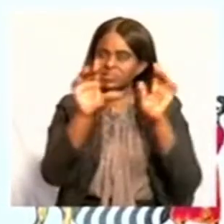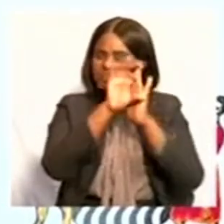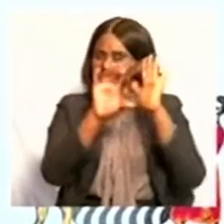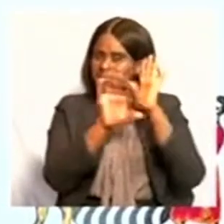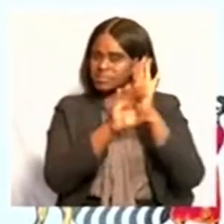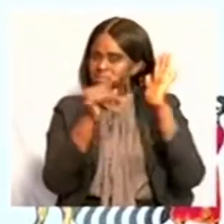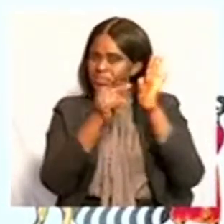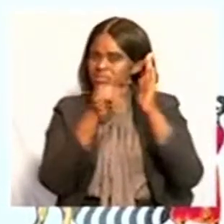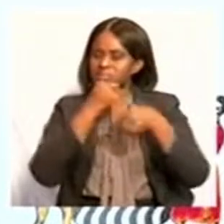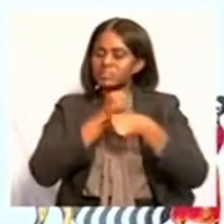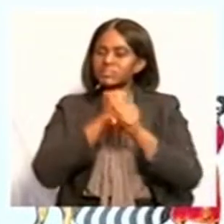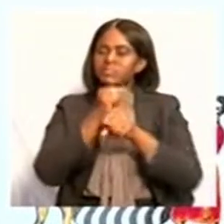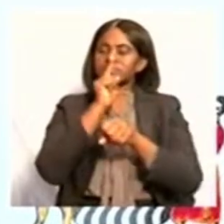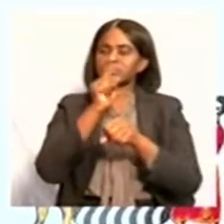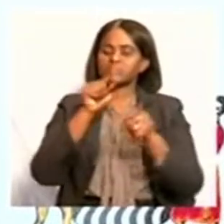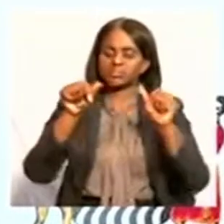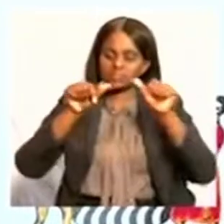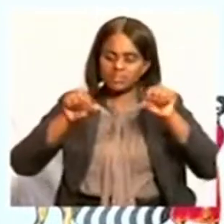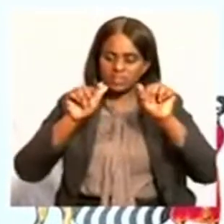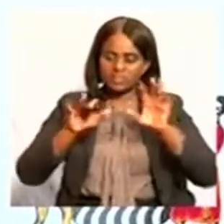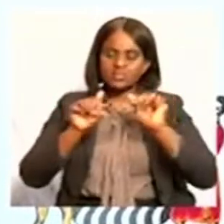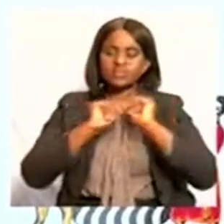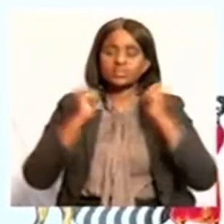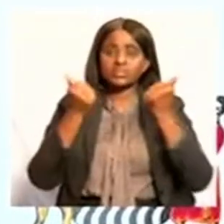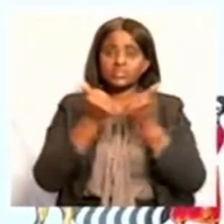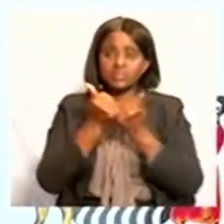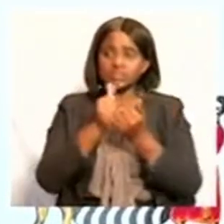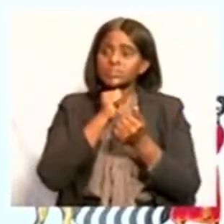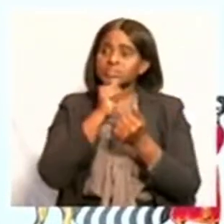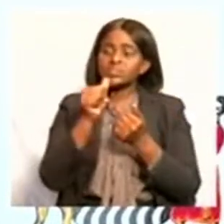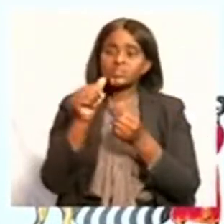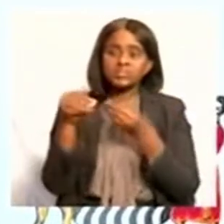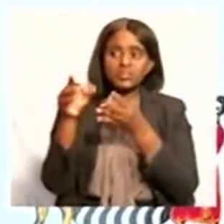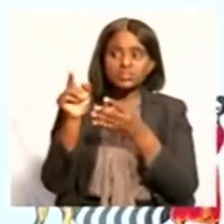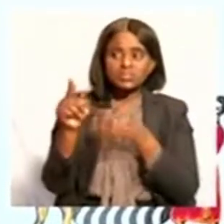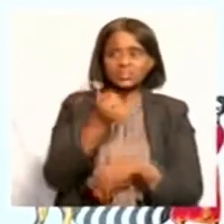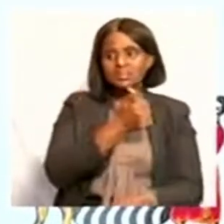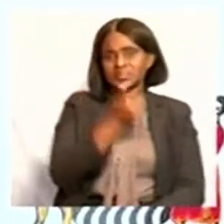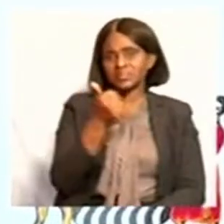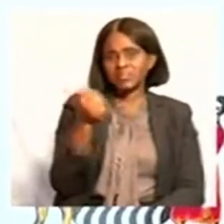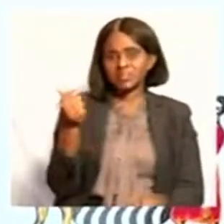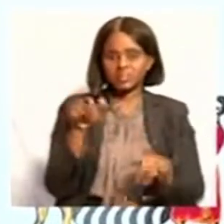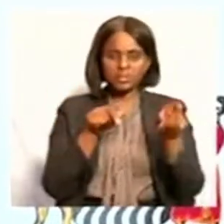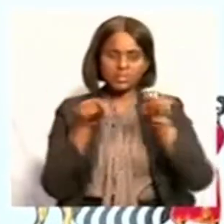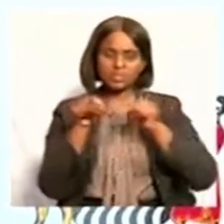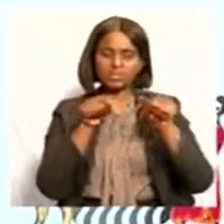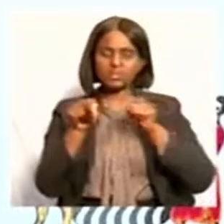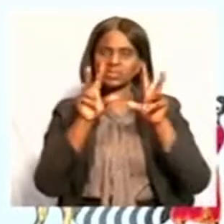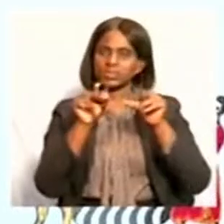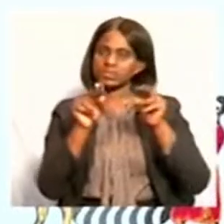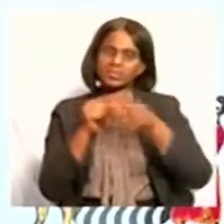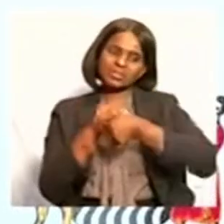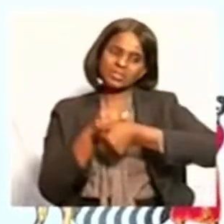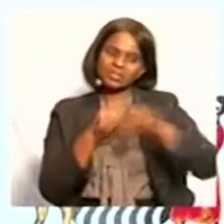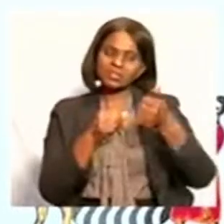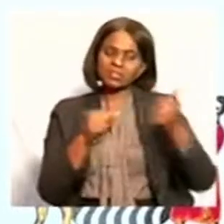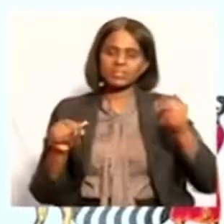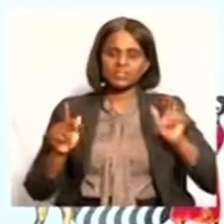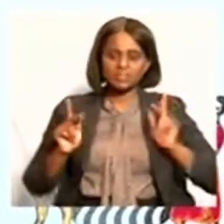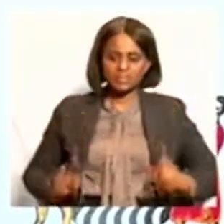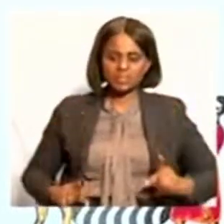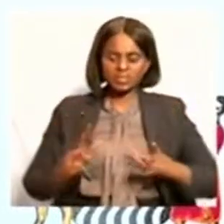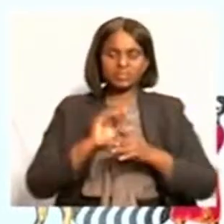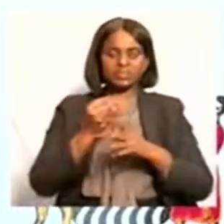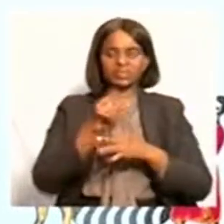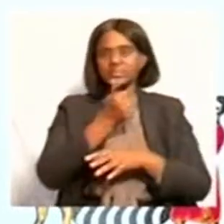Constitution ensures that the Auditor General is not subjected to any control of any person or